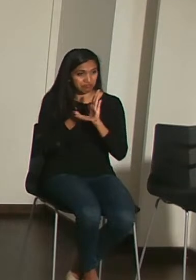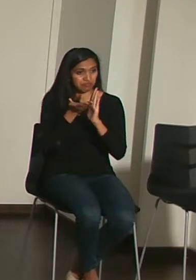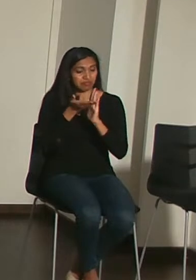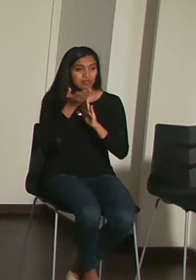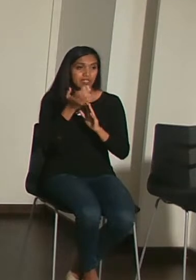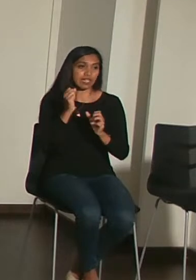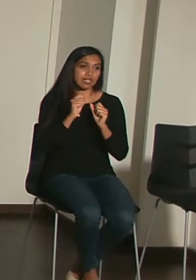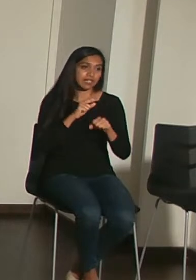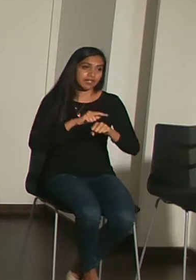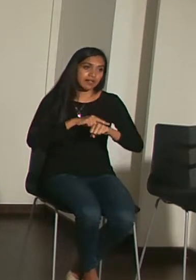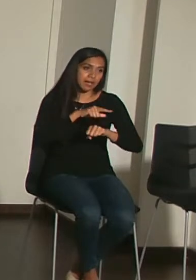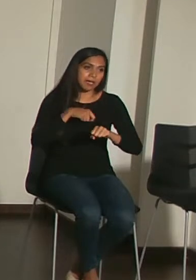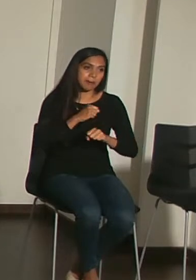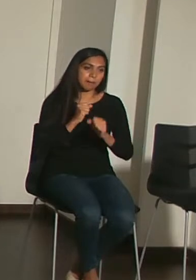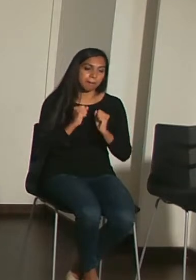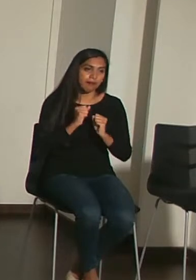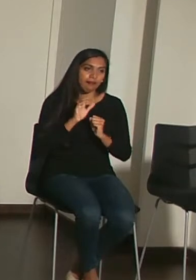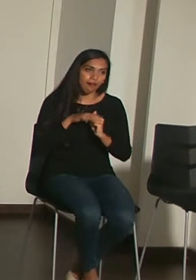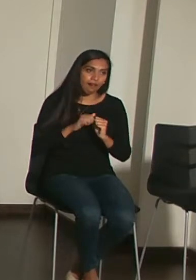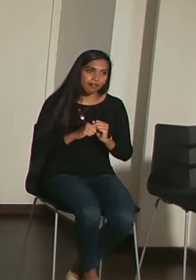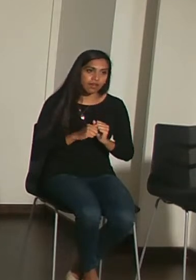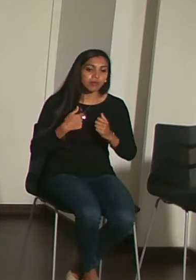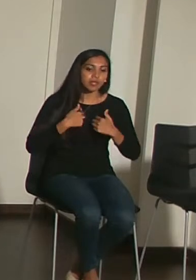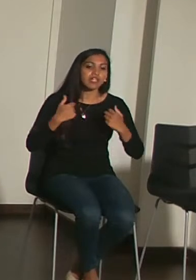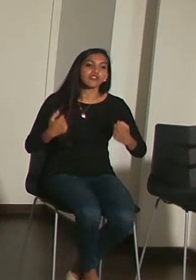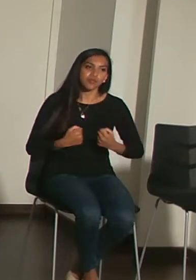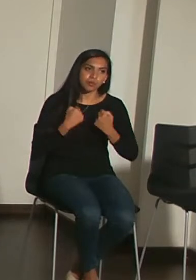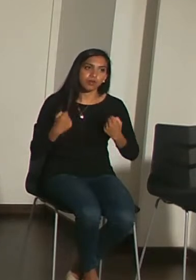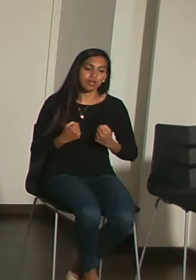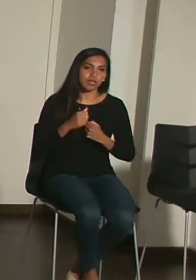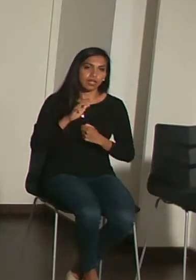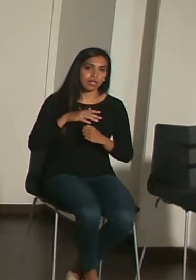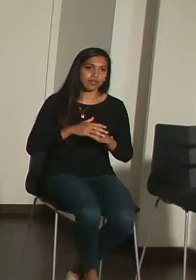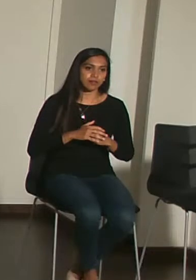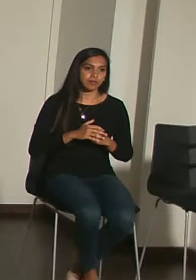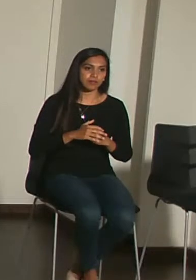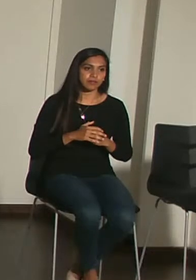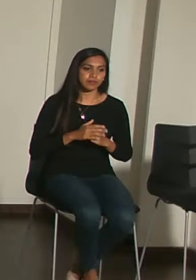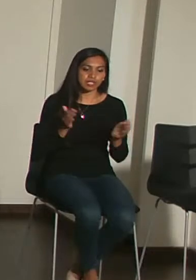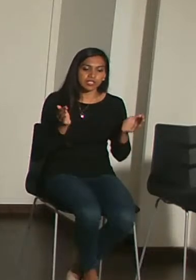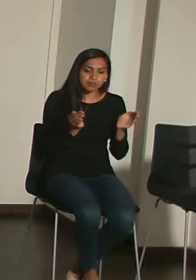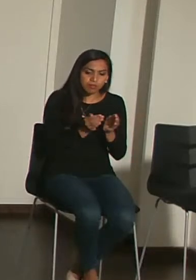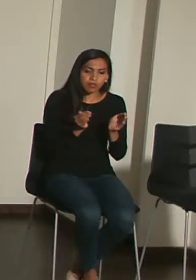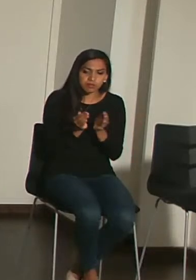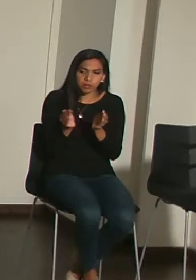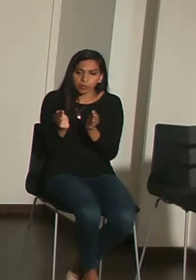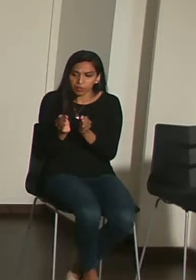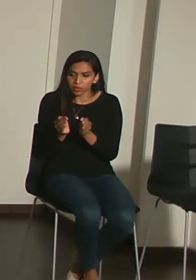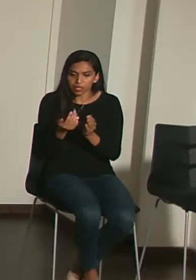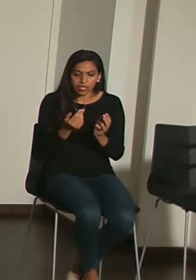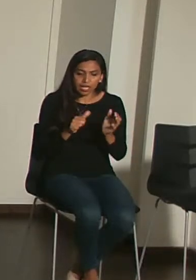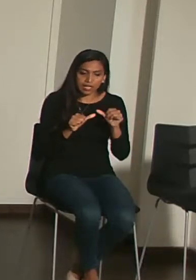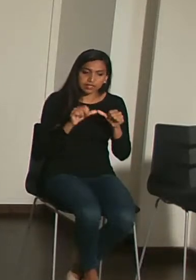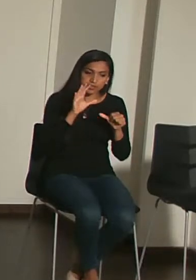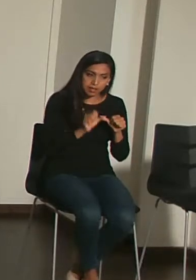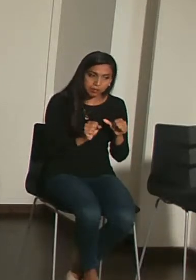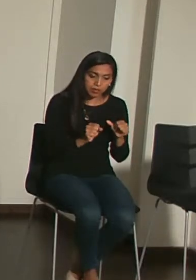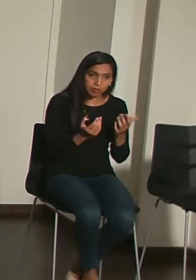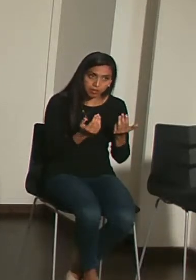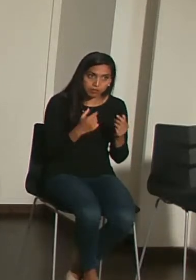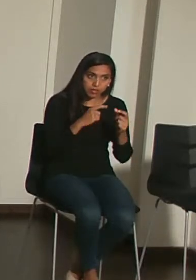have. Um, but in small ways, again, we can cater